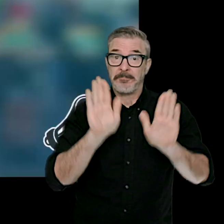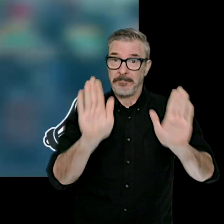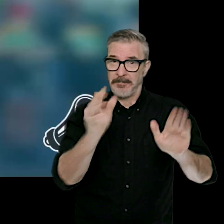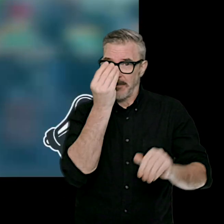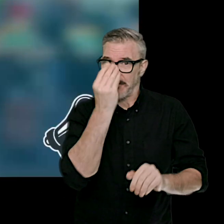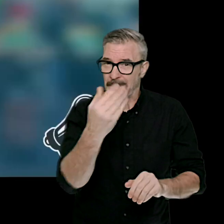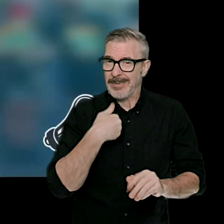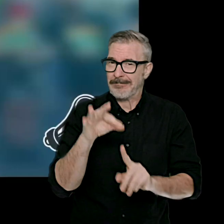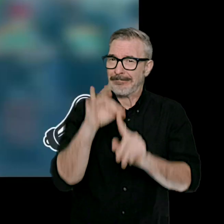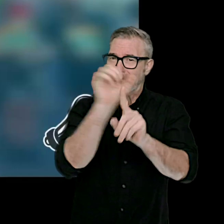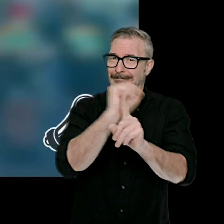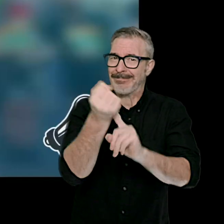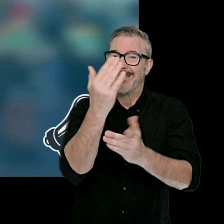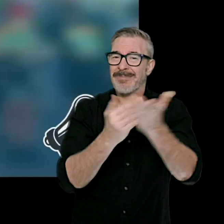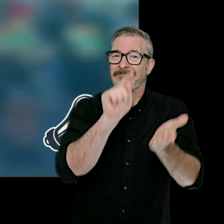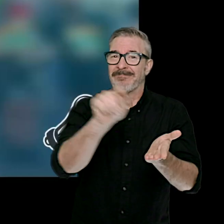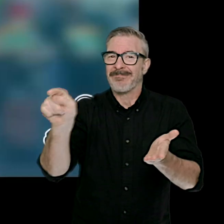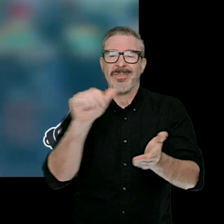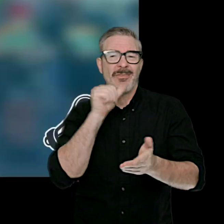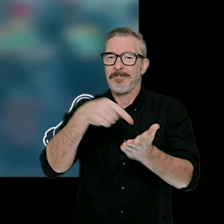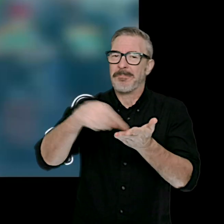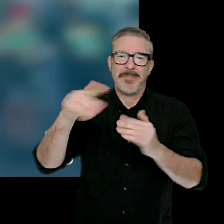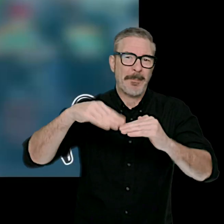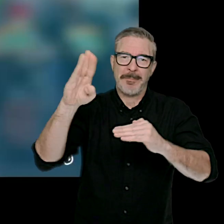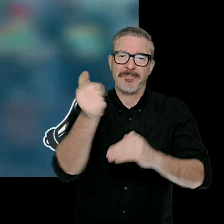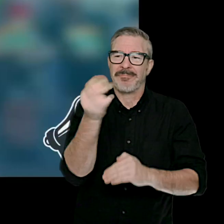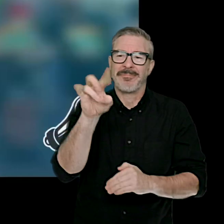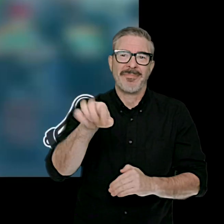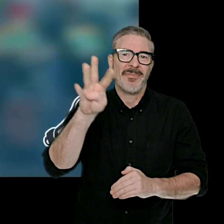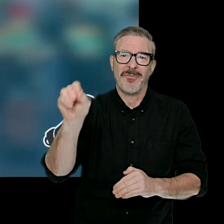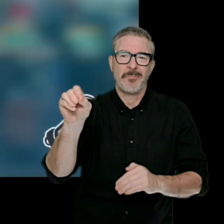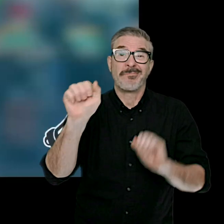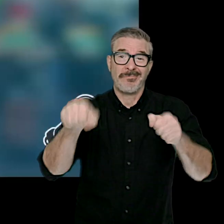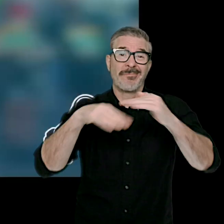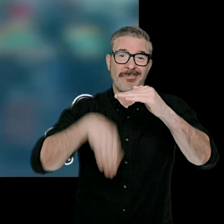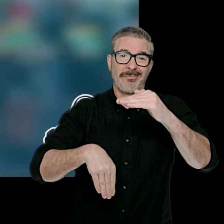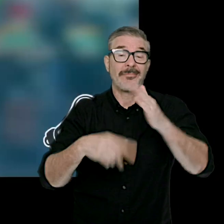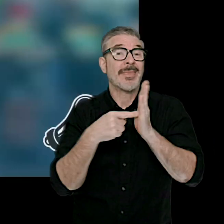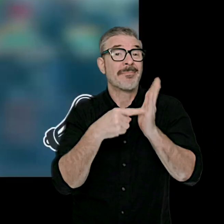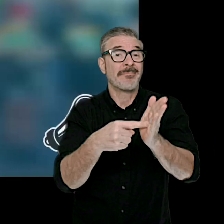as agricultural work, does not receive minimum wage entitlements.